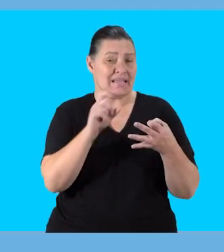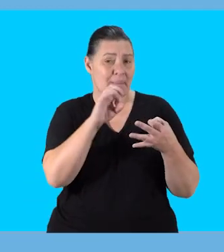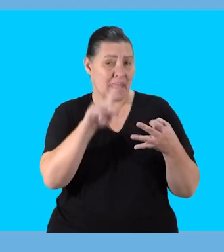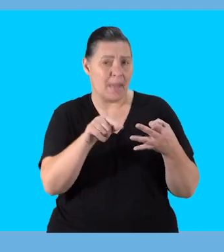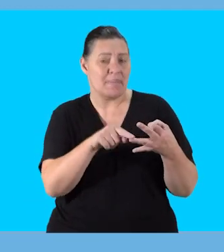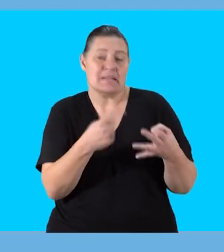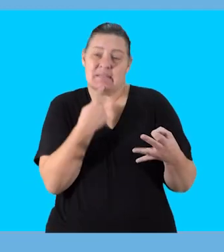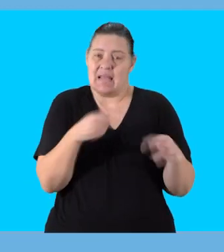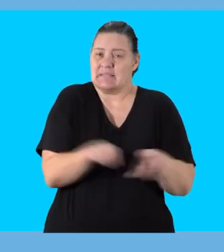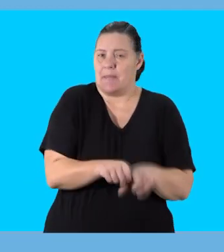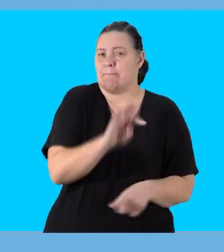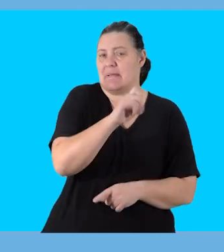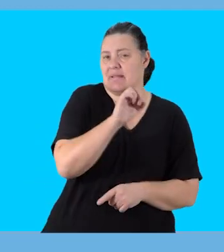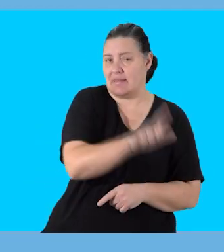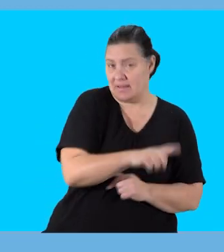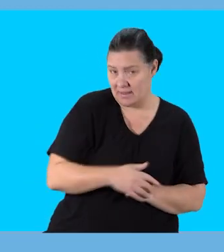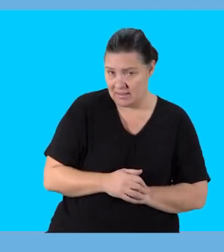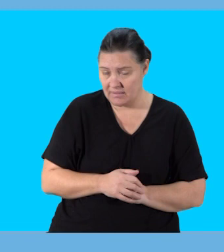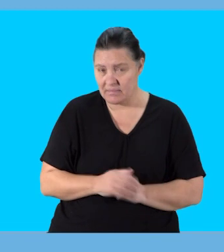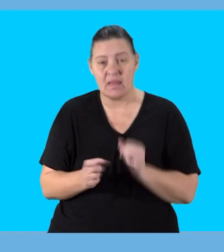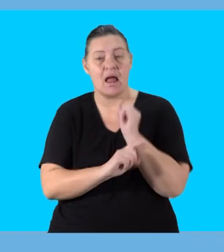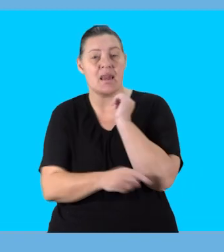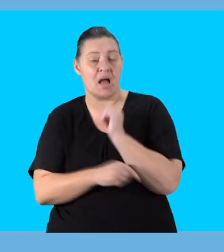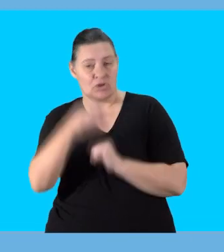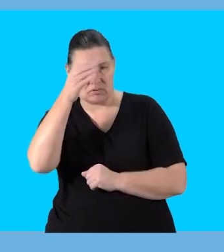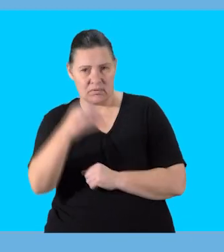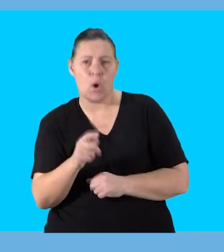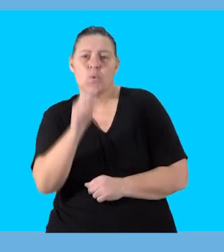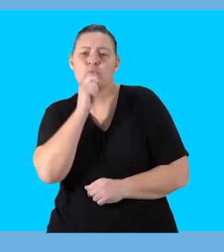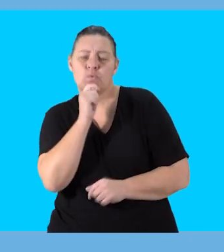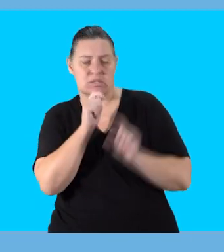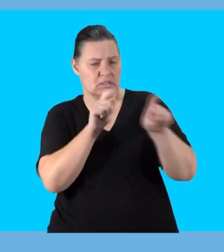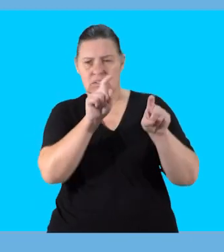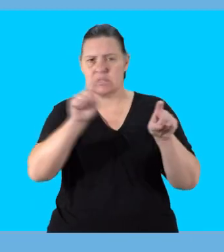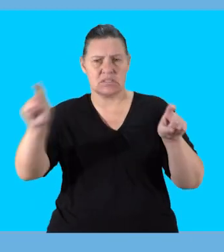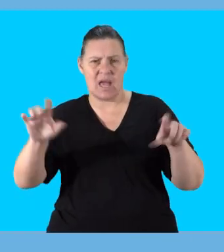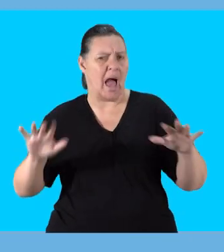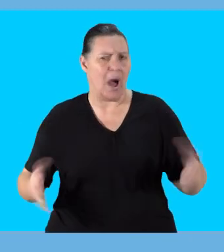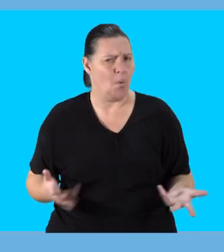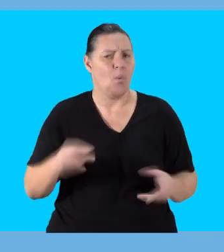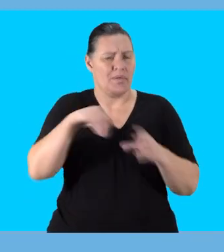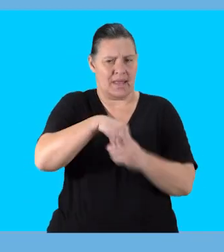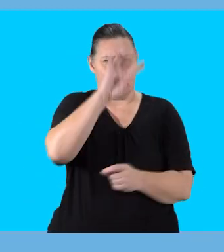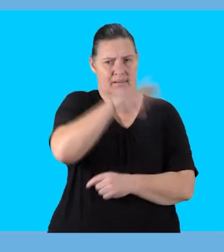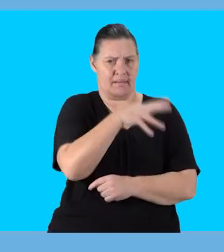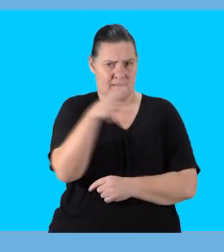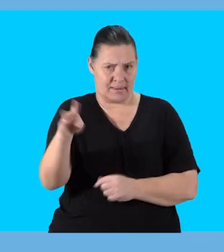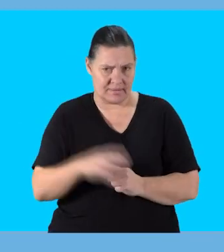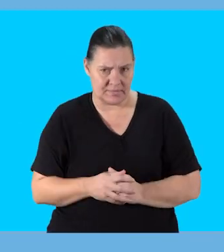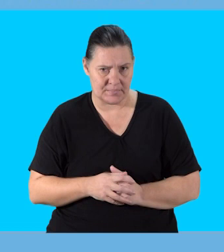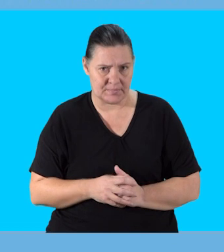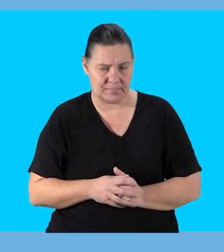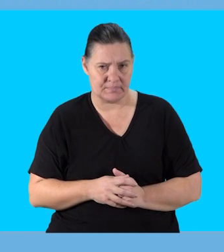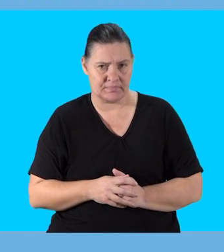sometimes referred to as the metalloids. And then the last concept would be the uses of elements in the periodic table.